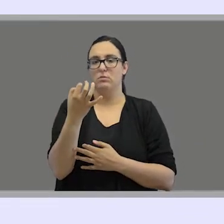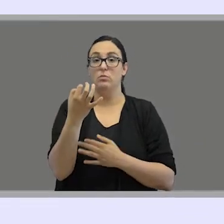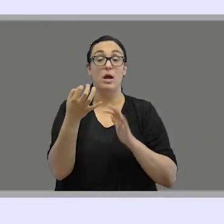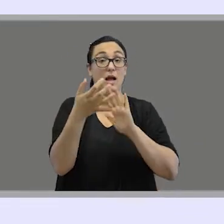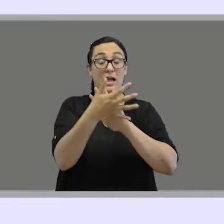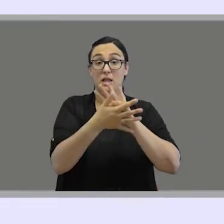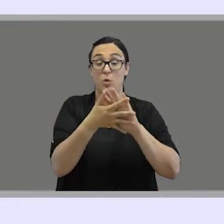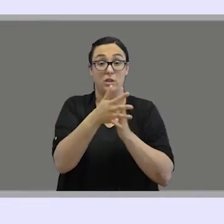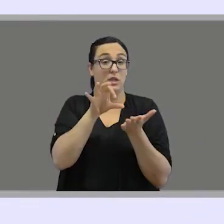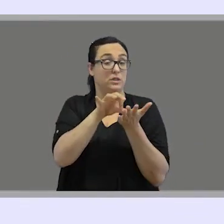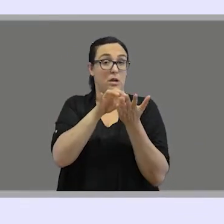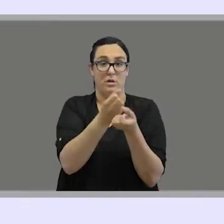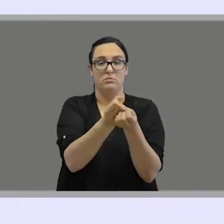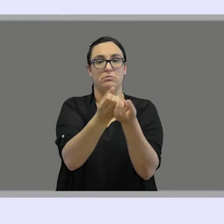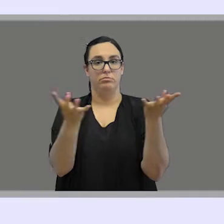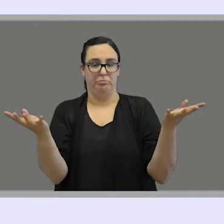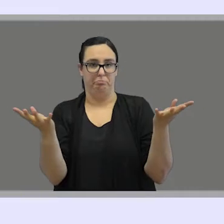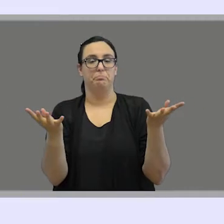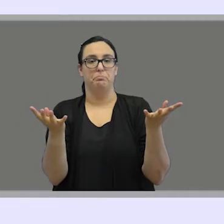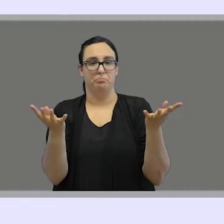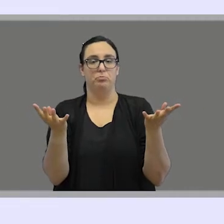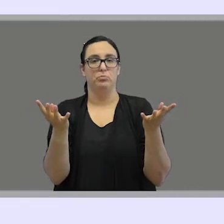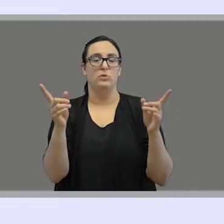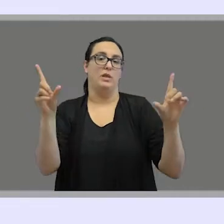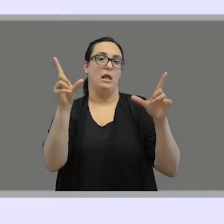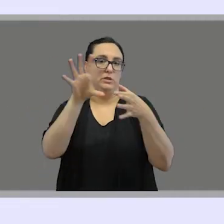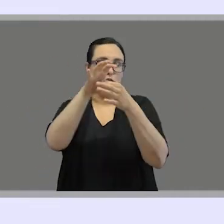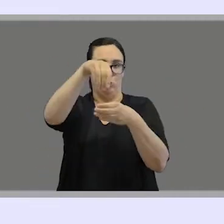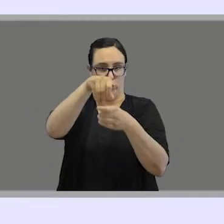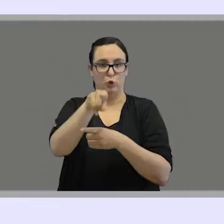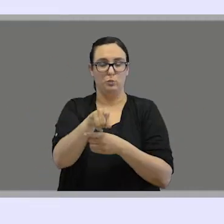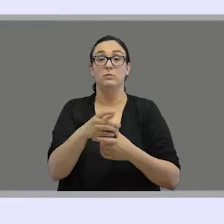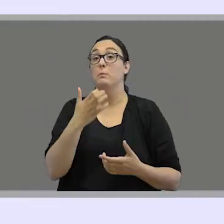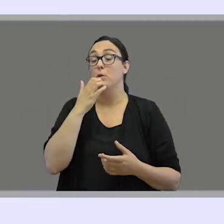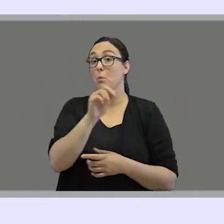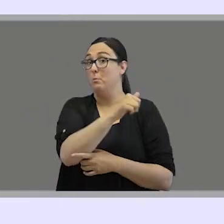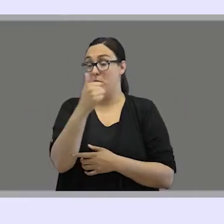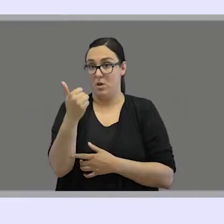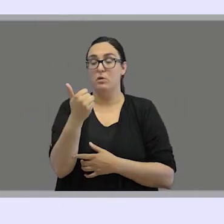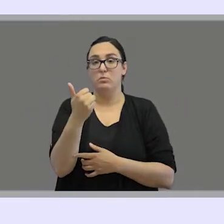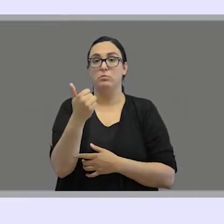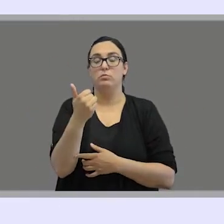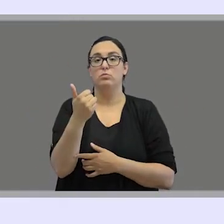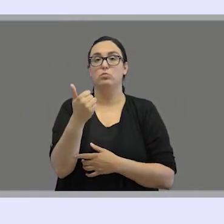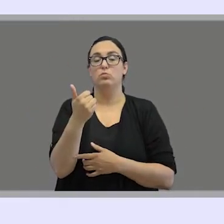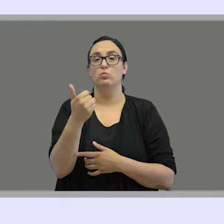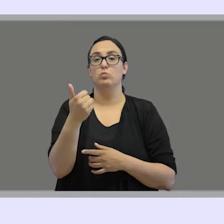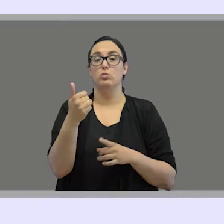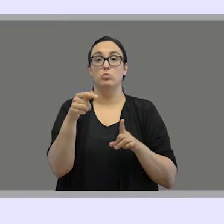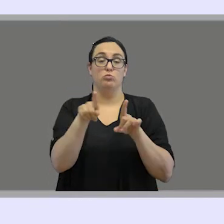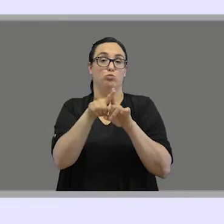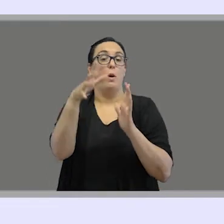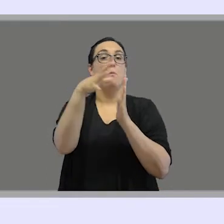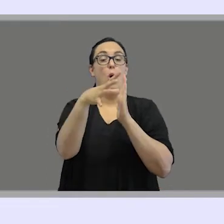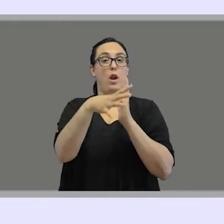language services that can be found on television. The first is if the program